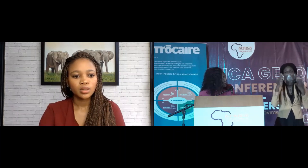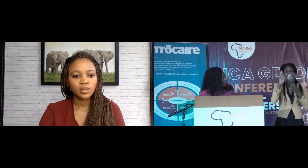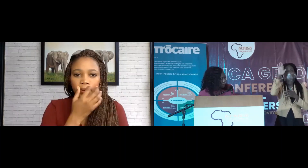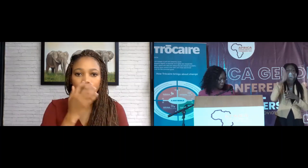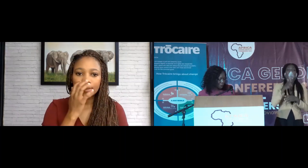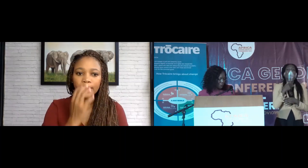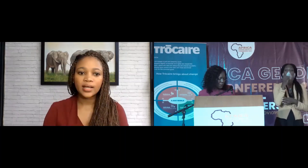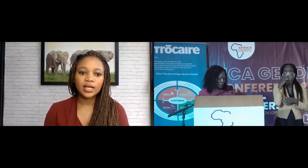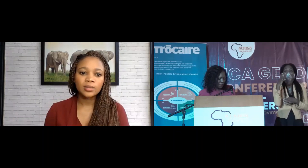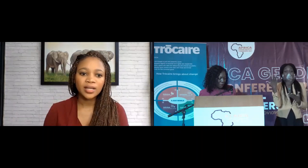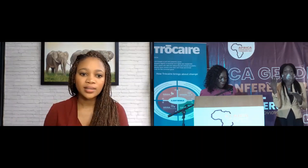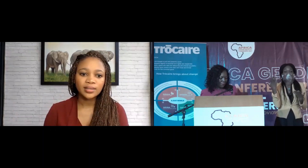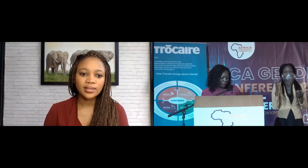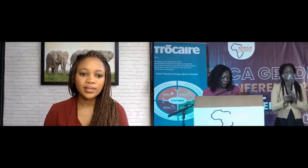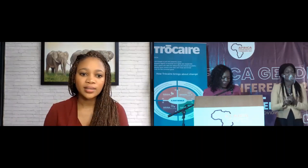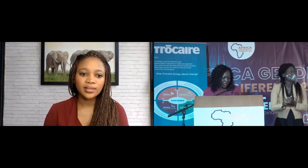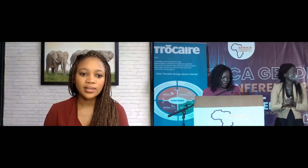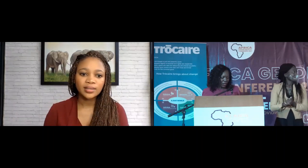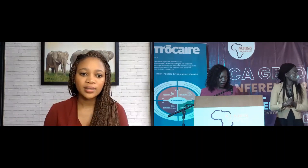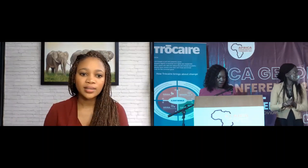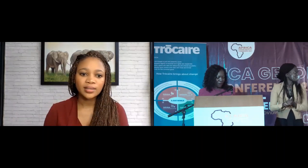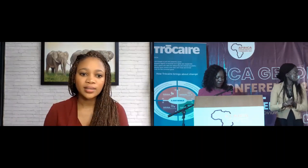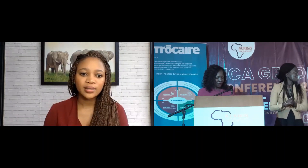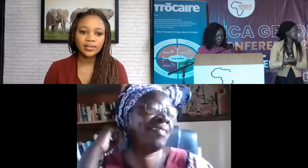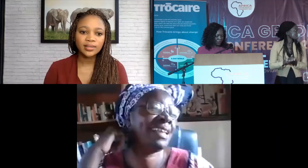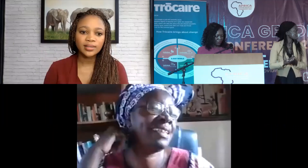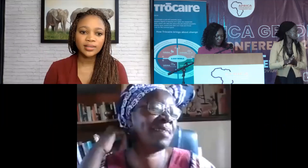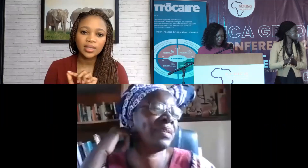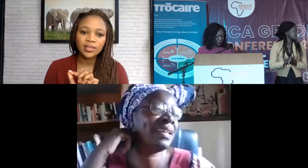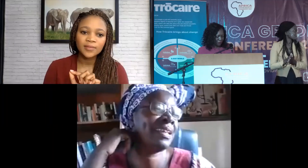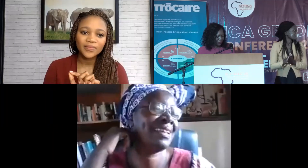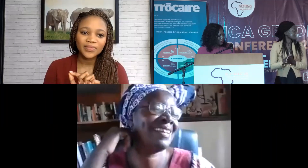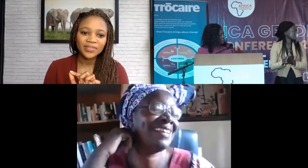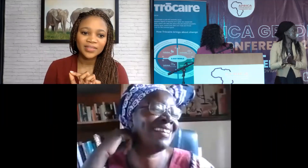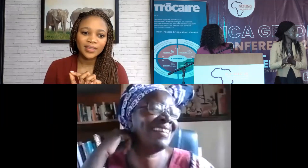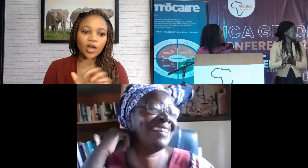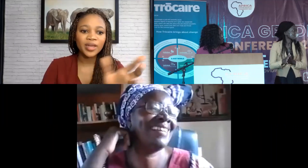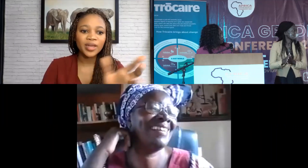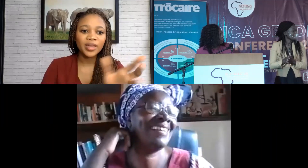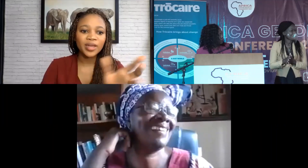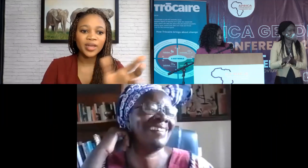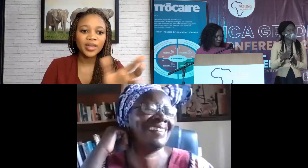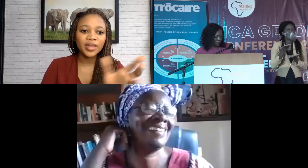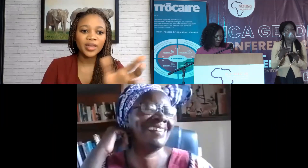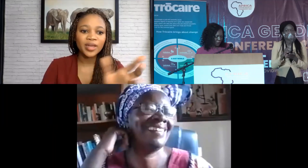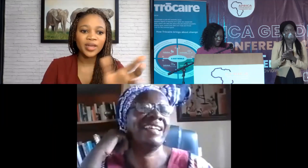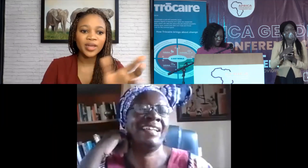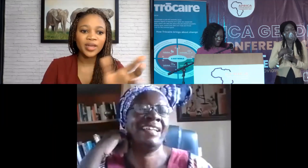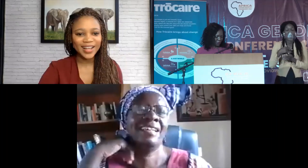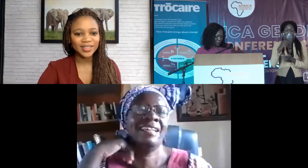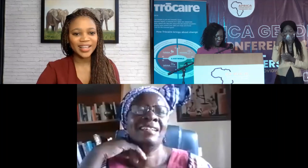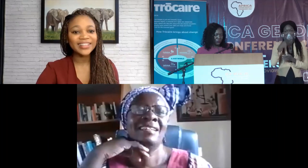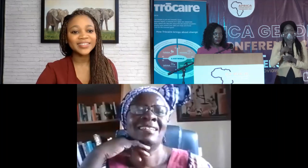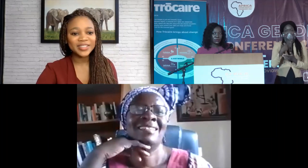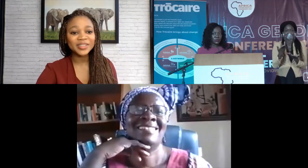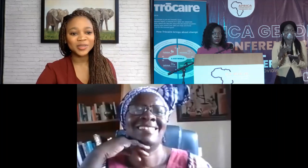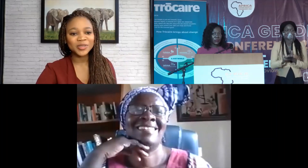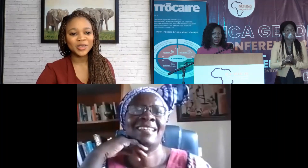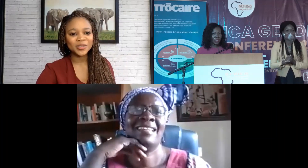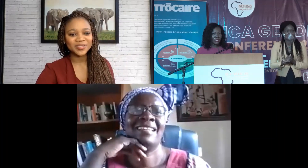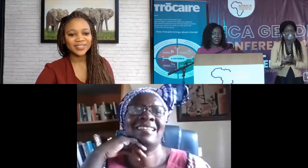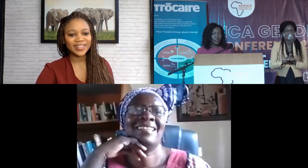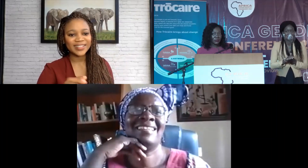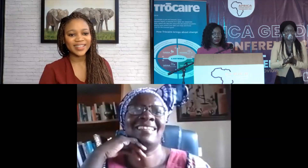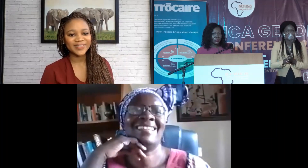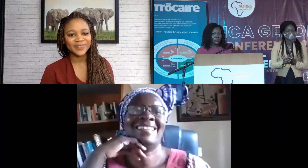first. I can jump in. If I can jump in. Okay. I'll yield to